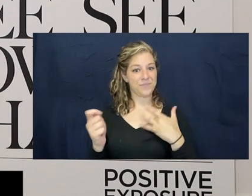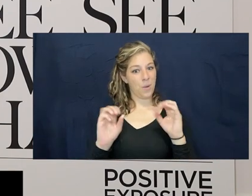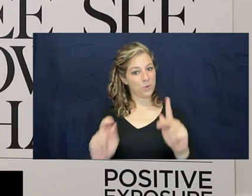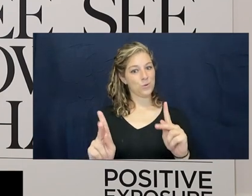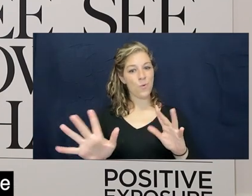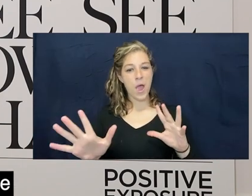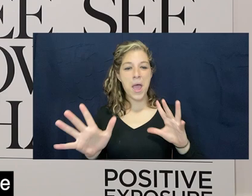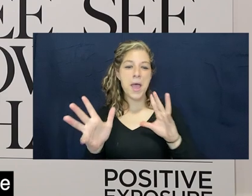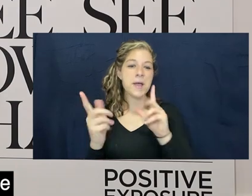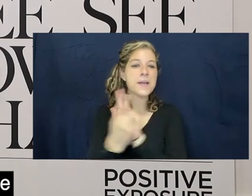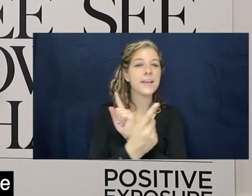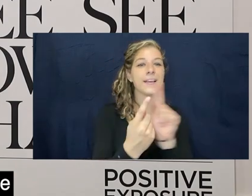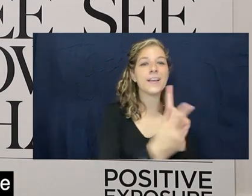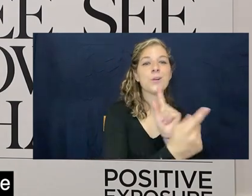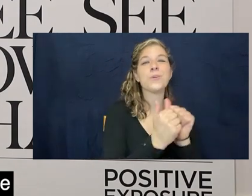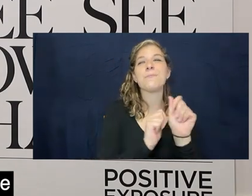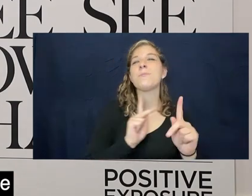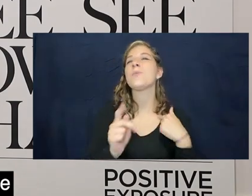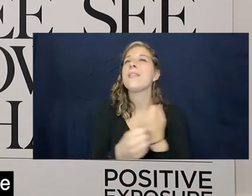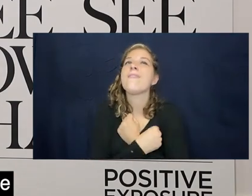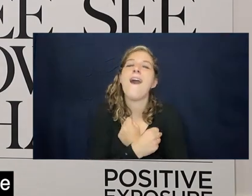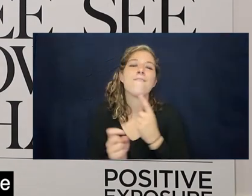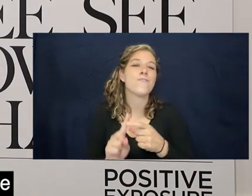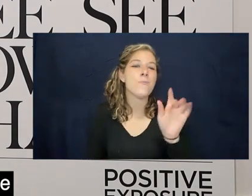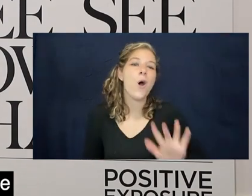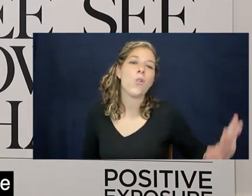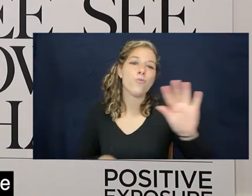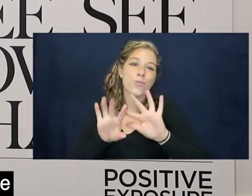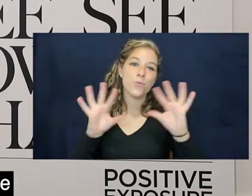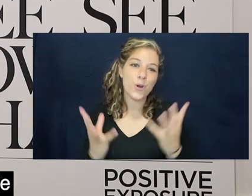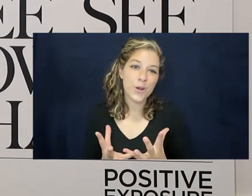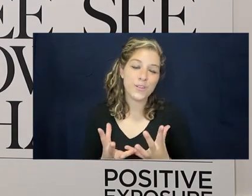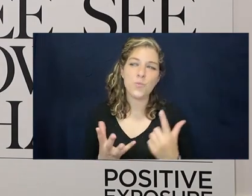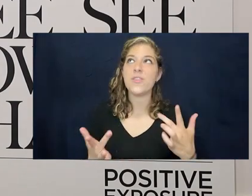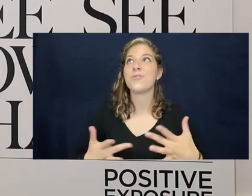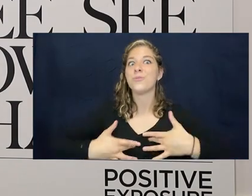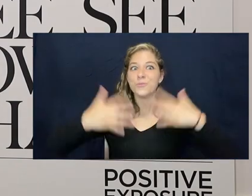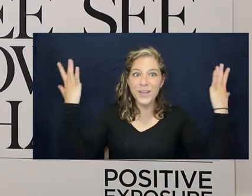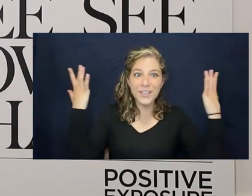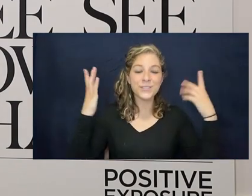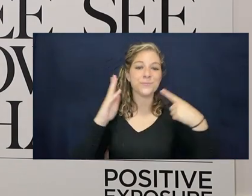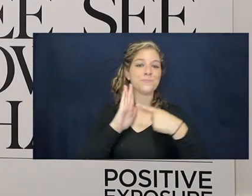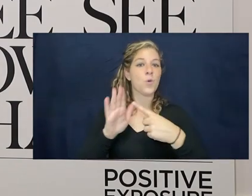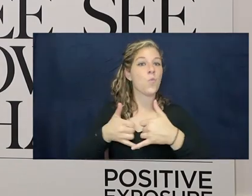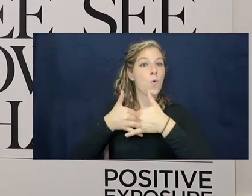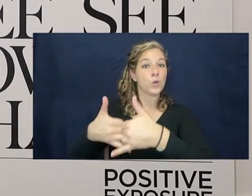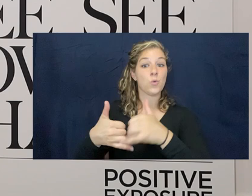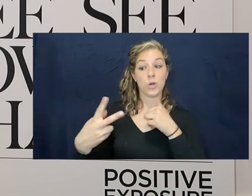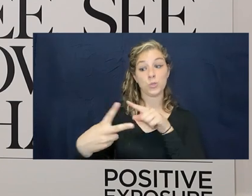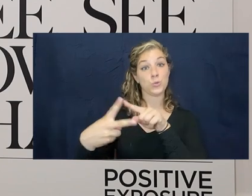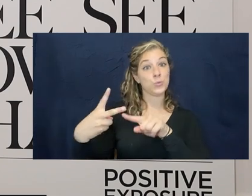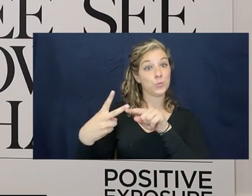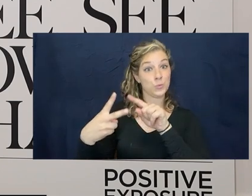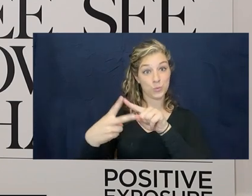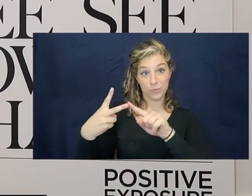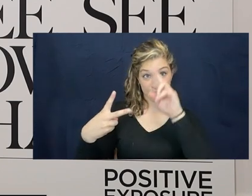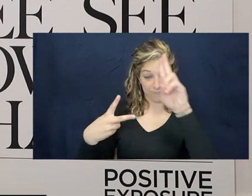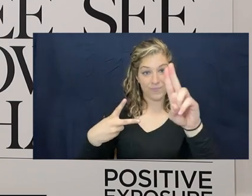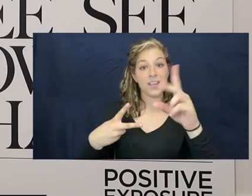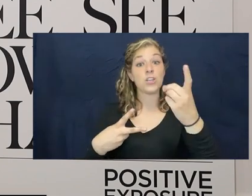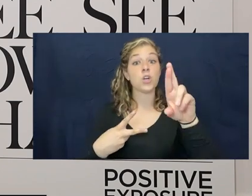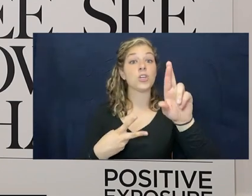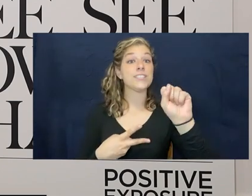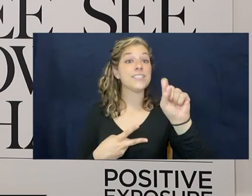provided a chance to catch up with so many people we love all around the world. In addition, we're thrilled to present awards to our two